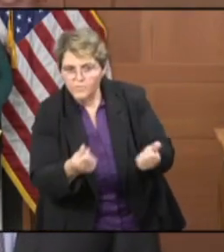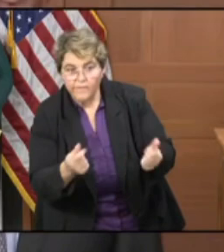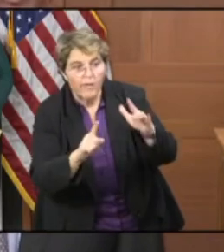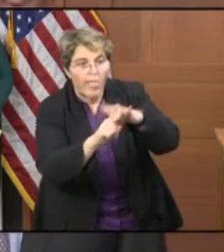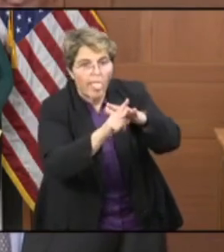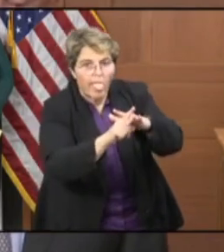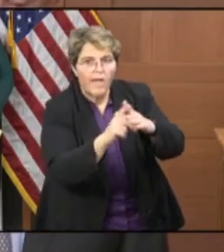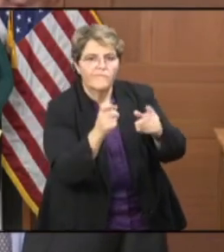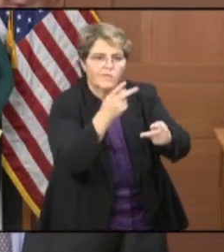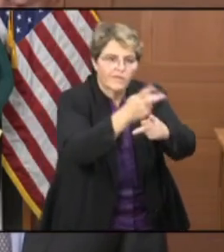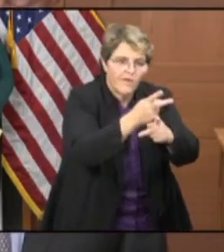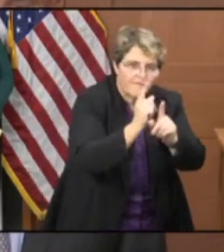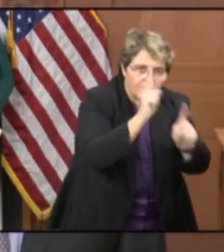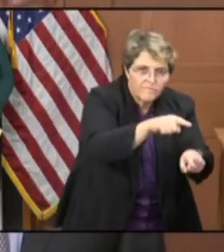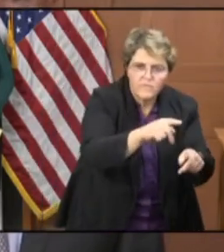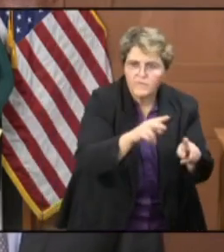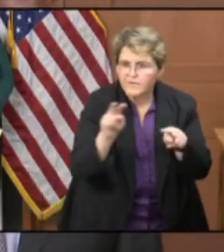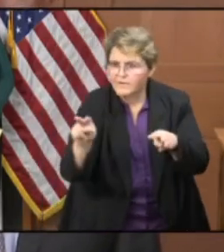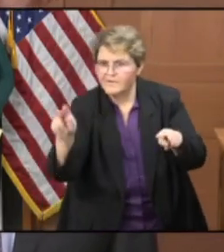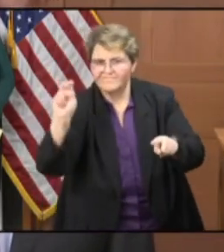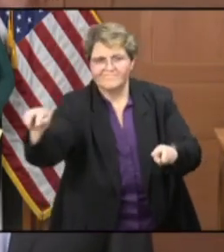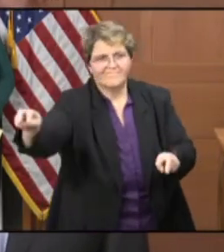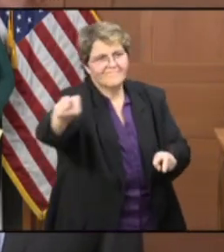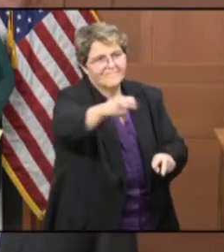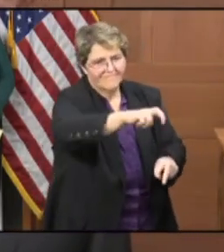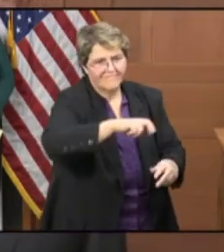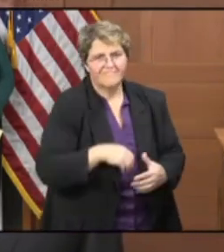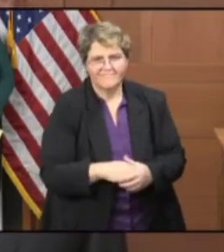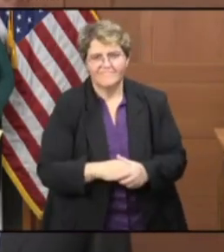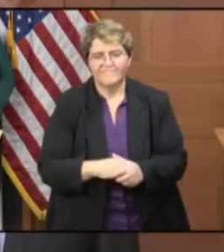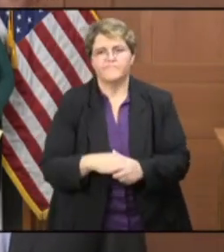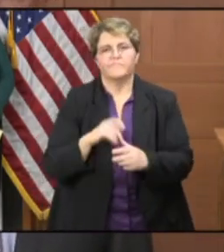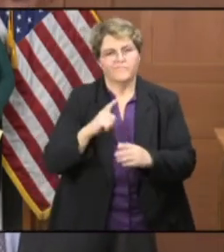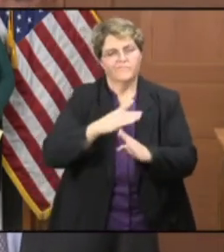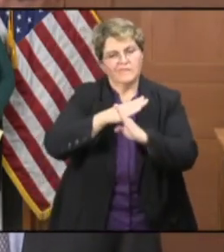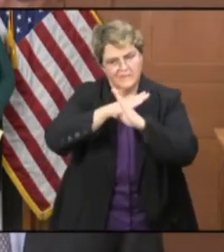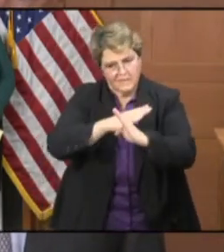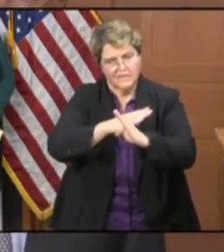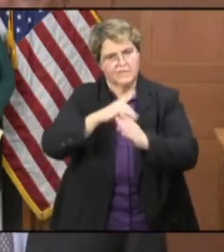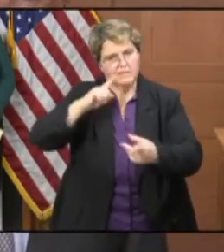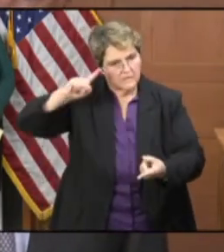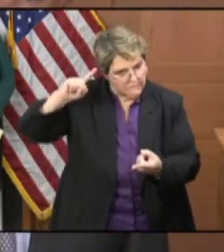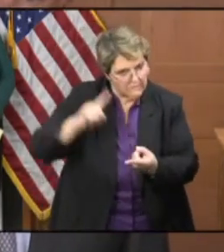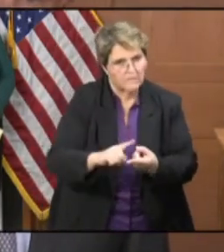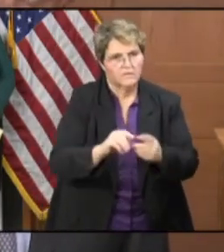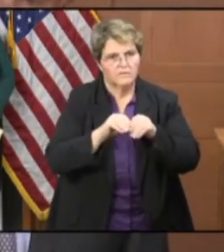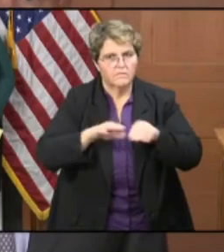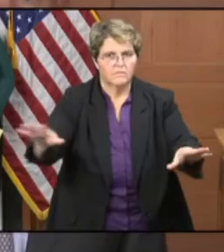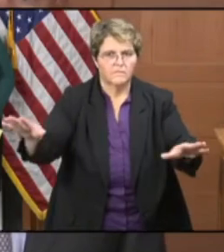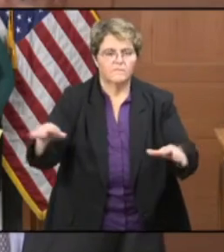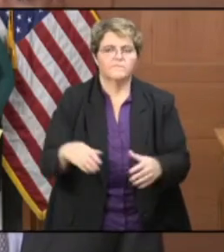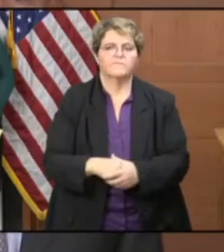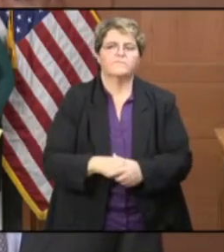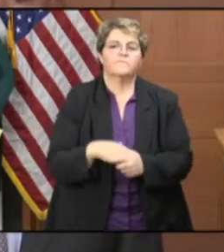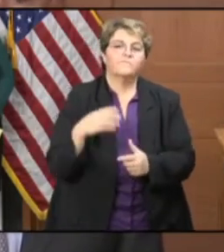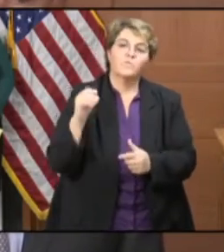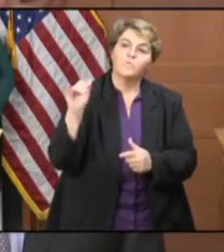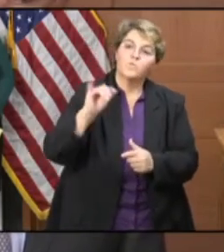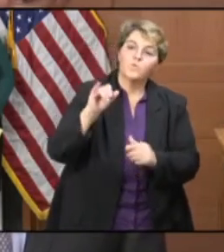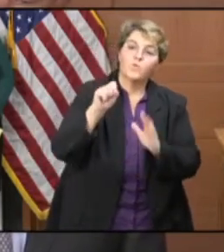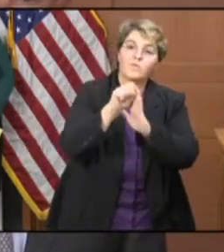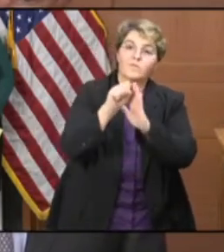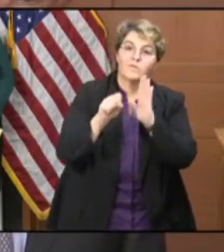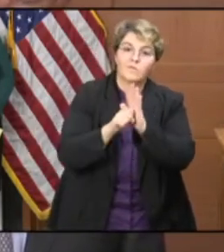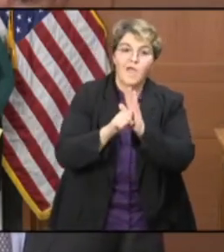get personnel on the scene to keep them from growing into larger fires. With all of that and the fact that this is a statewide incident, it's